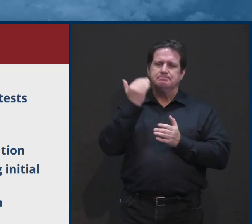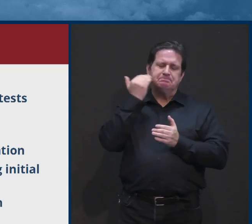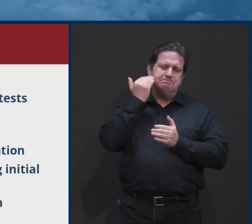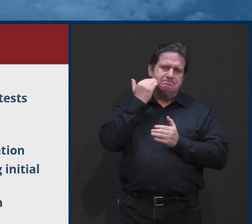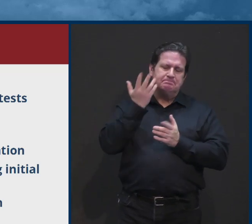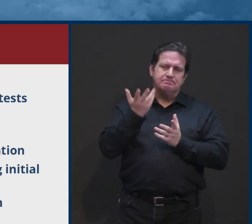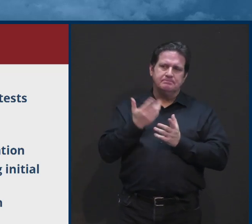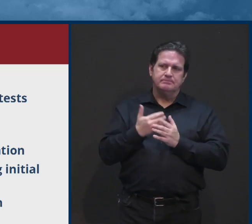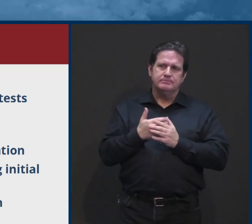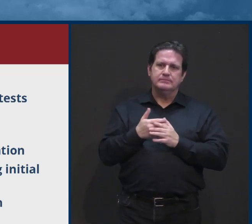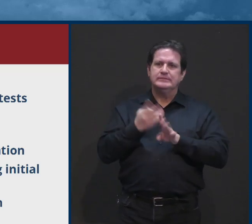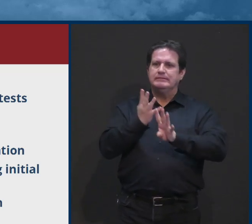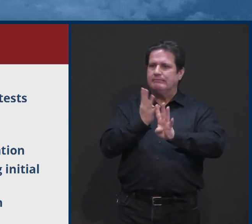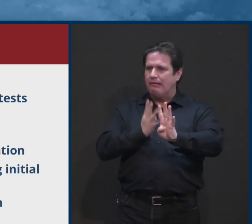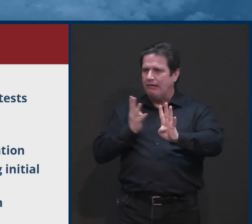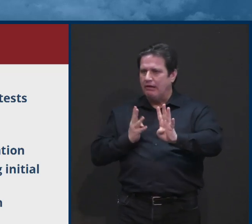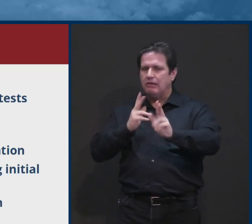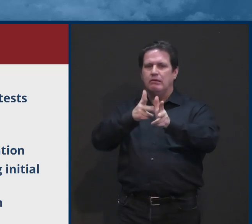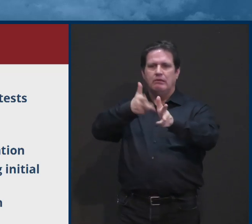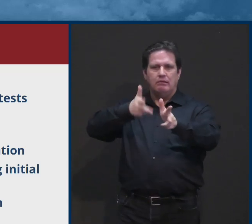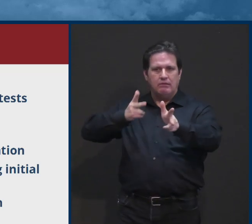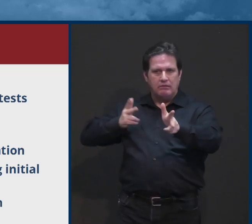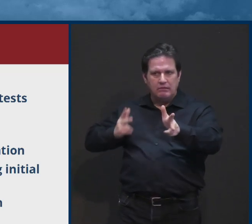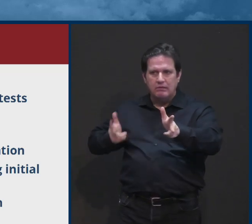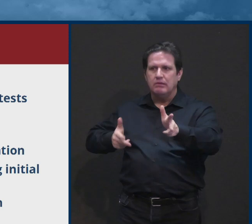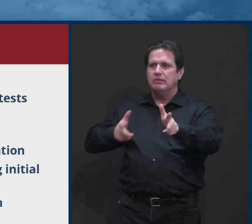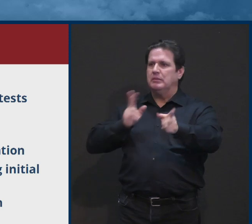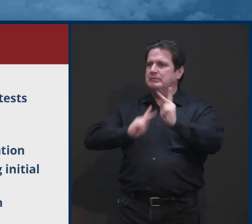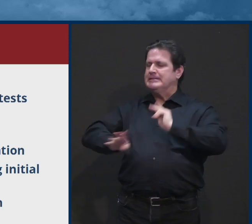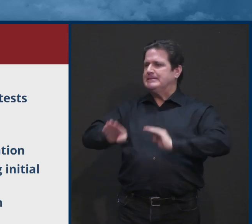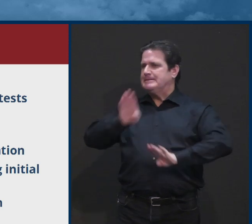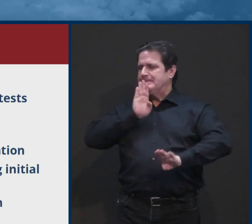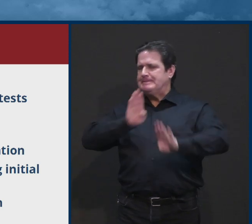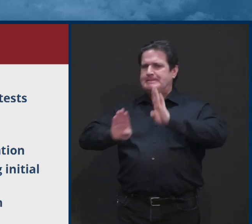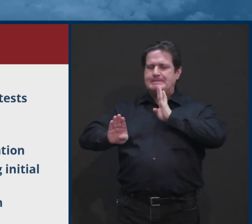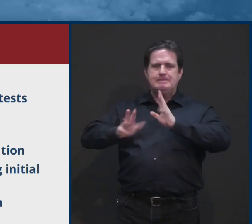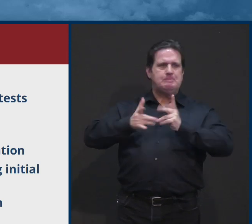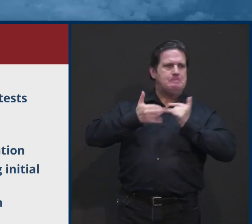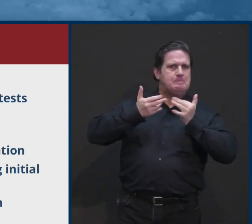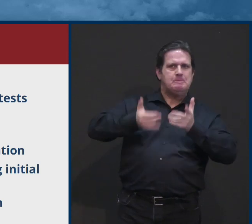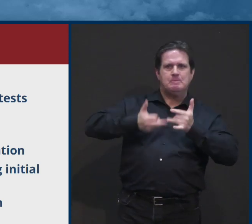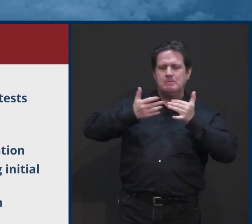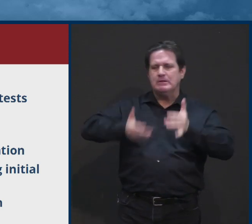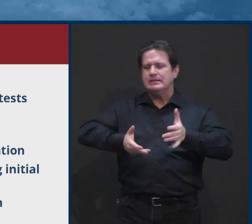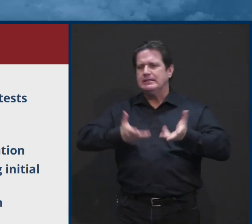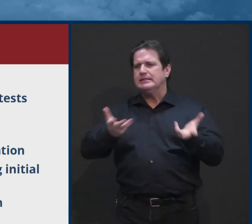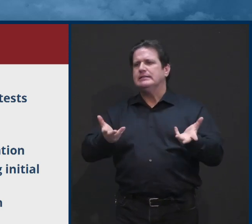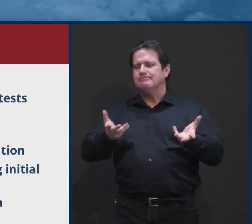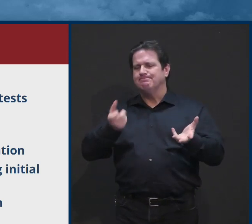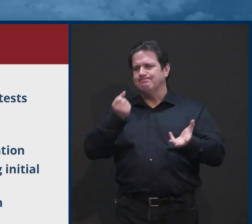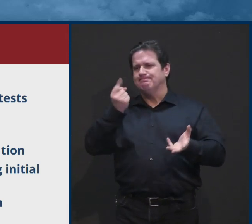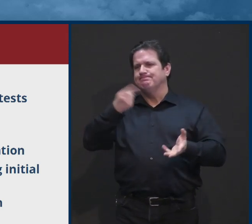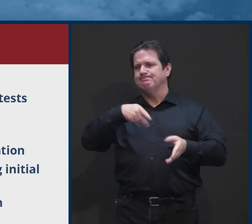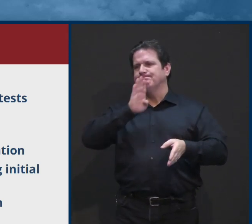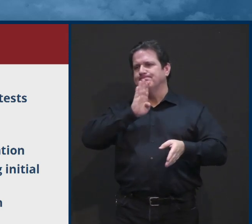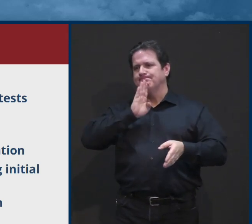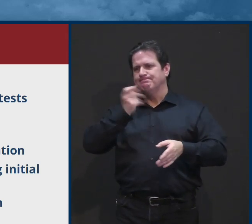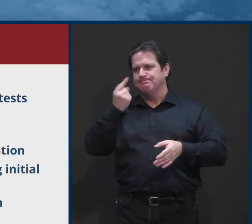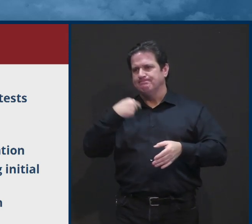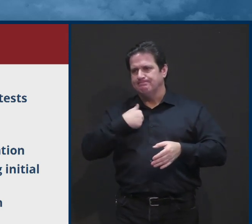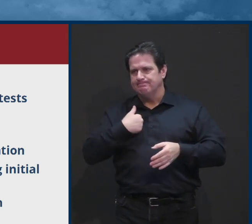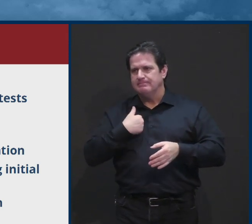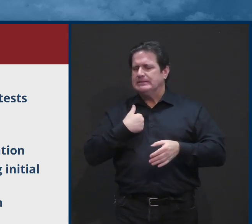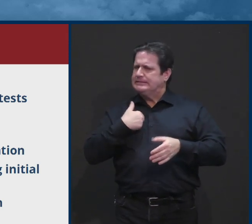that lines have gotten longer. People have become frustrated. And so we really